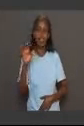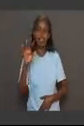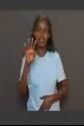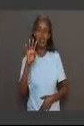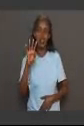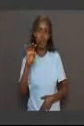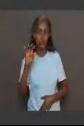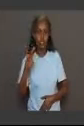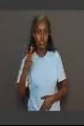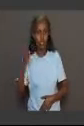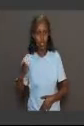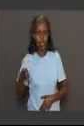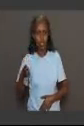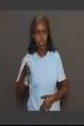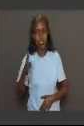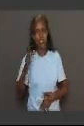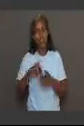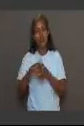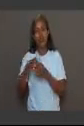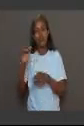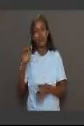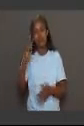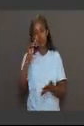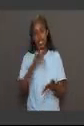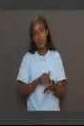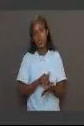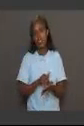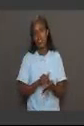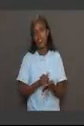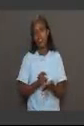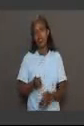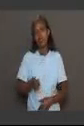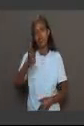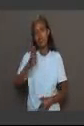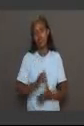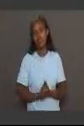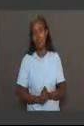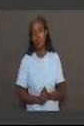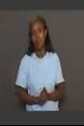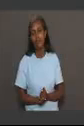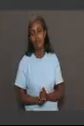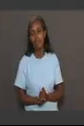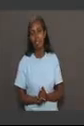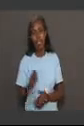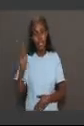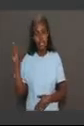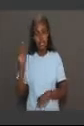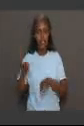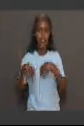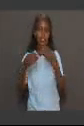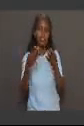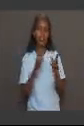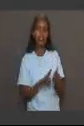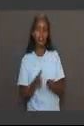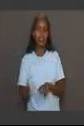540 heads out of the 1,000 tosses. This gives us